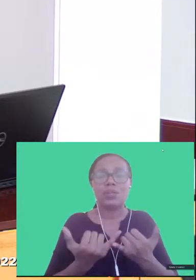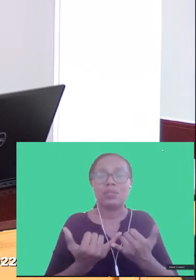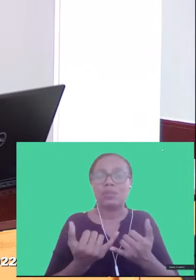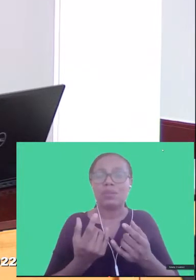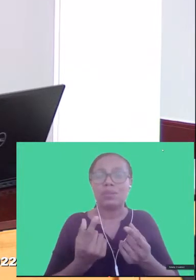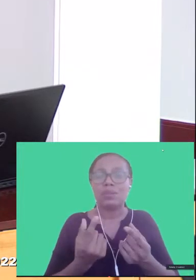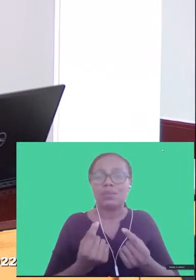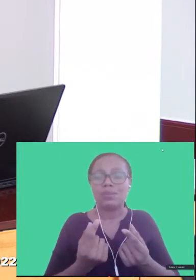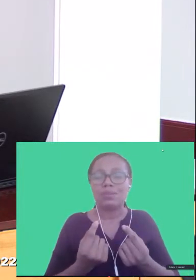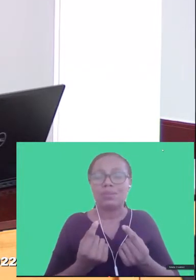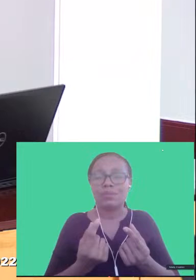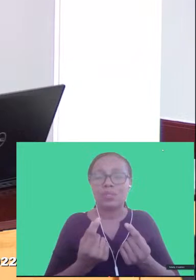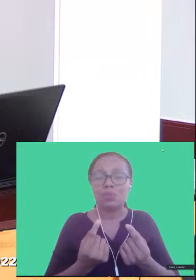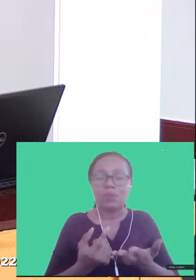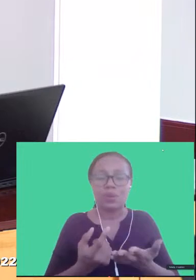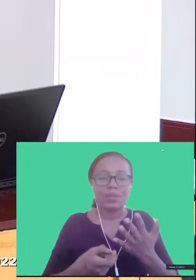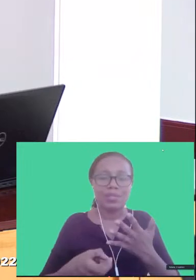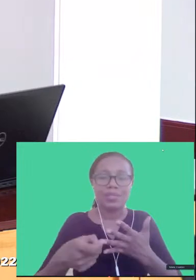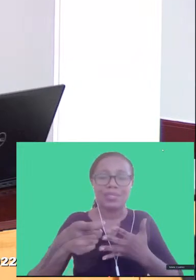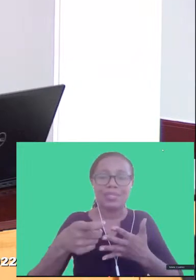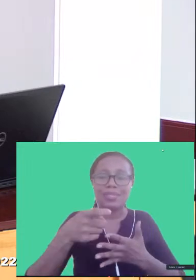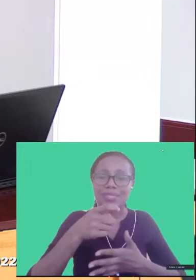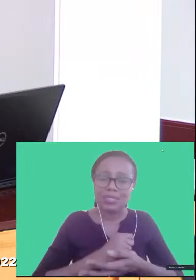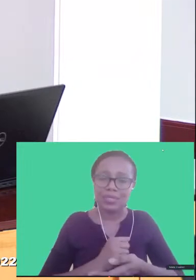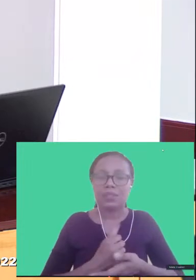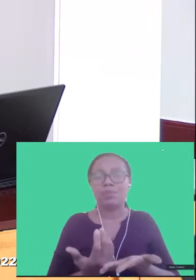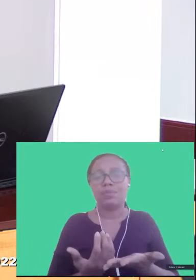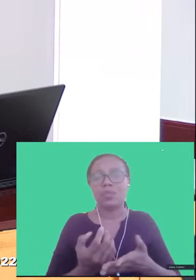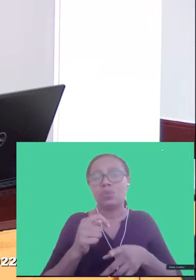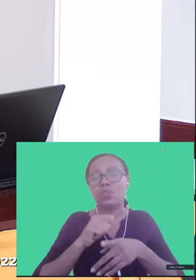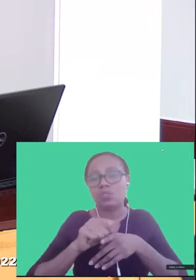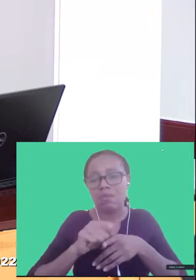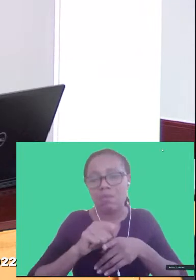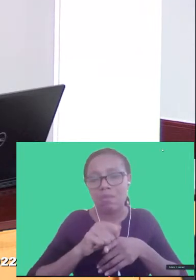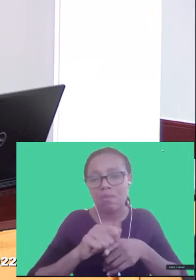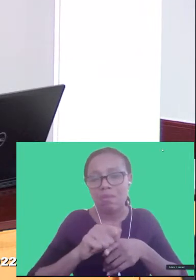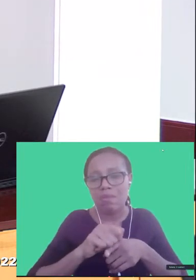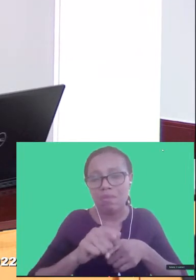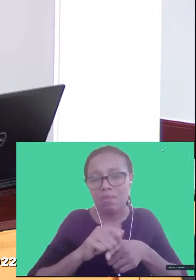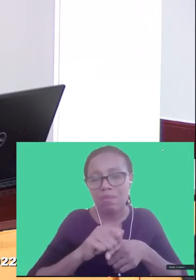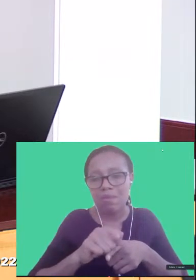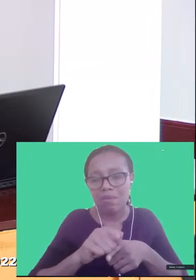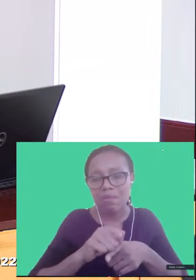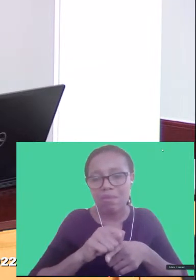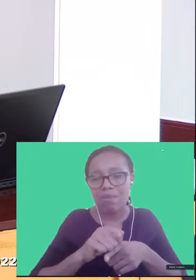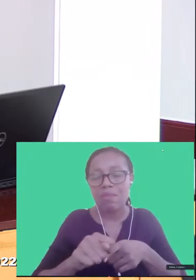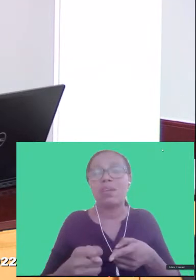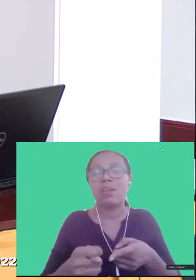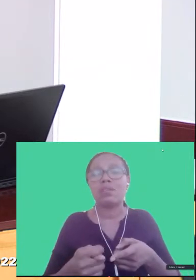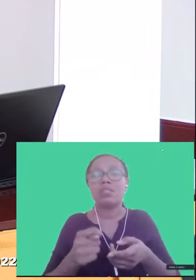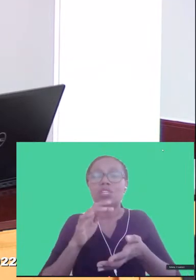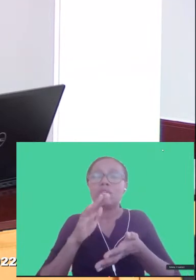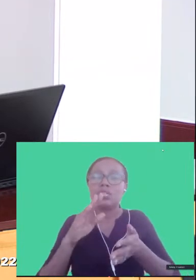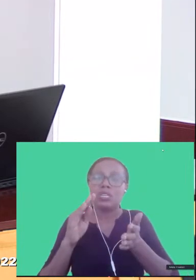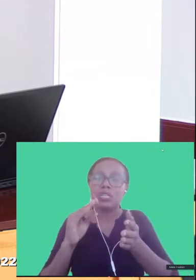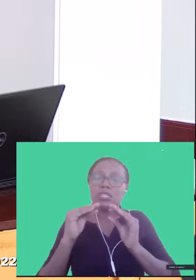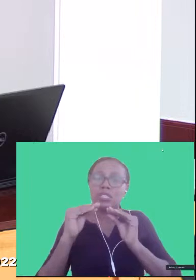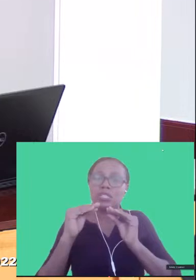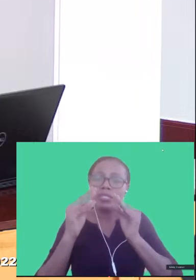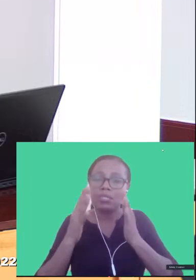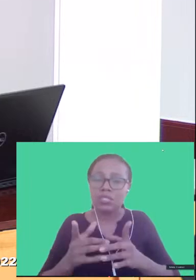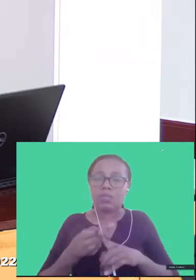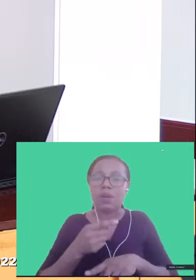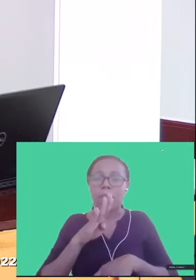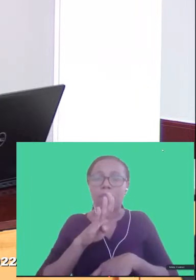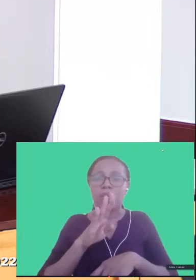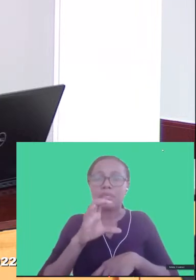out with teachers from SJPI and BCC, etc., who have been benefiting from this body